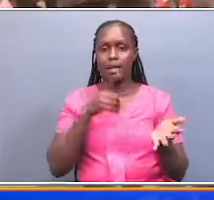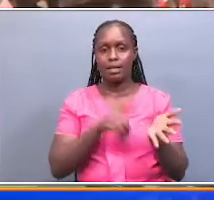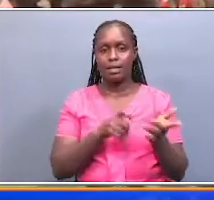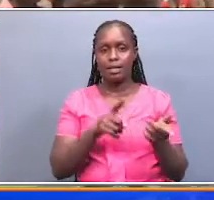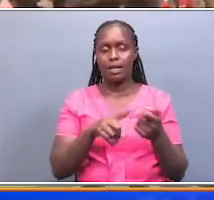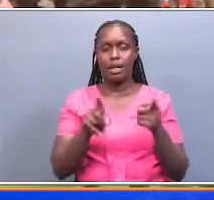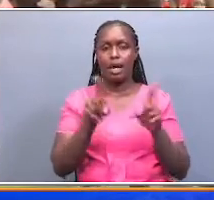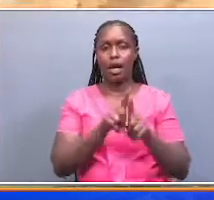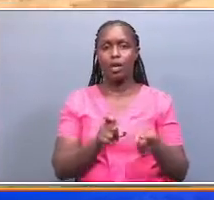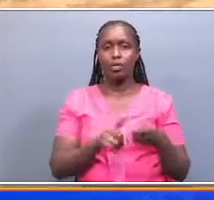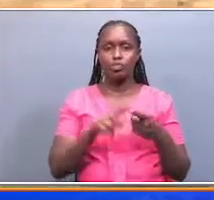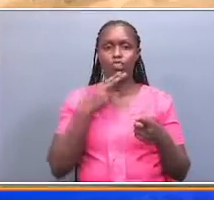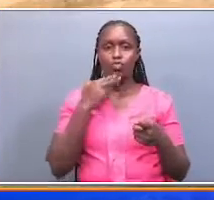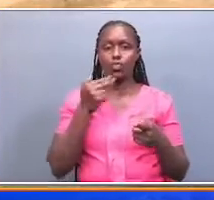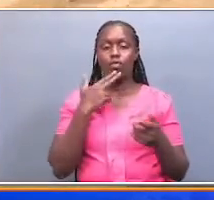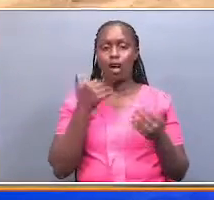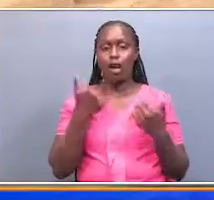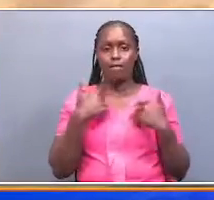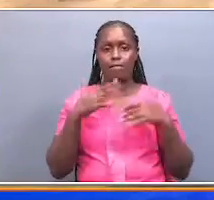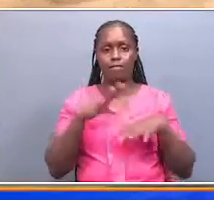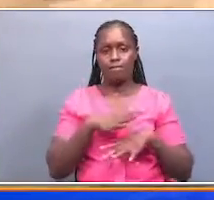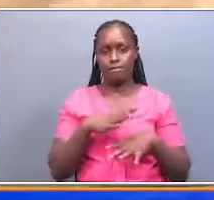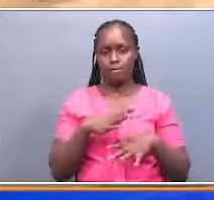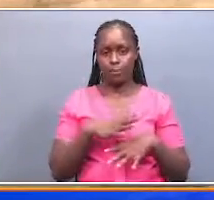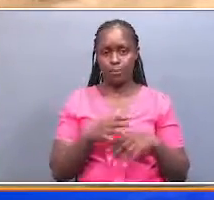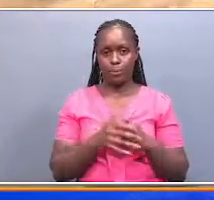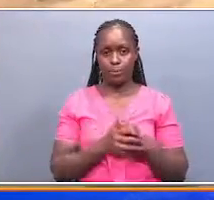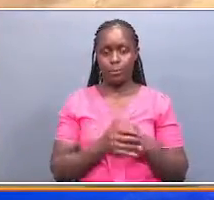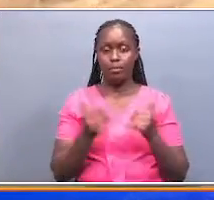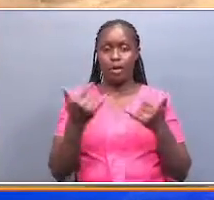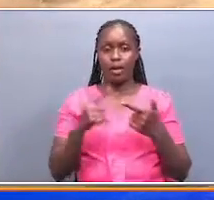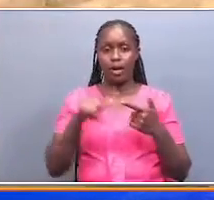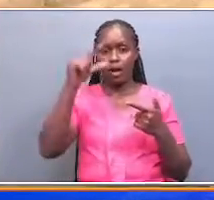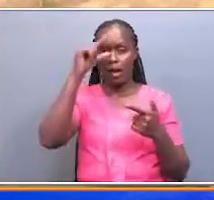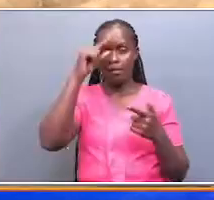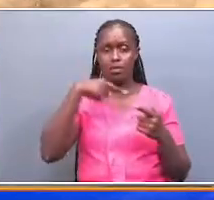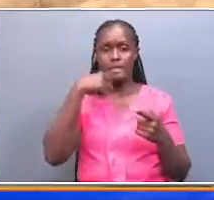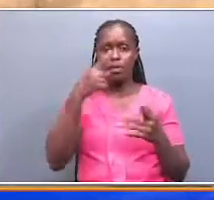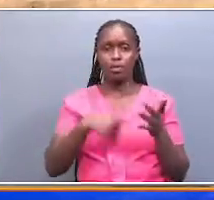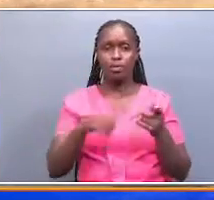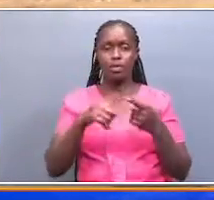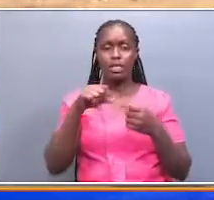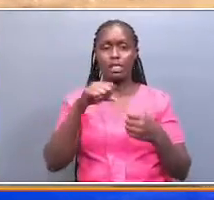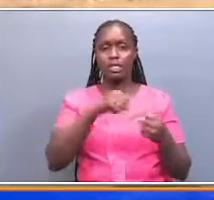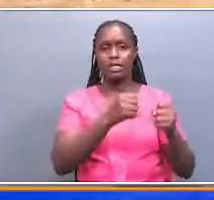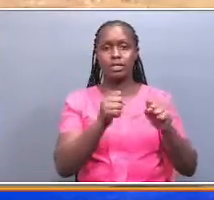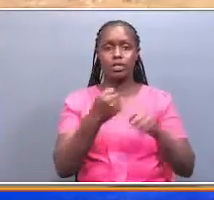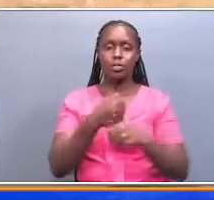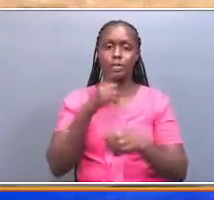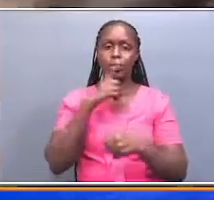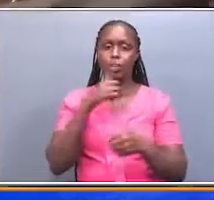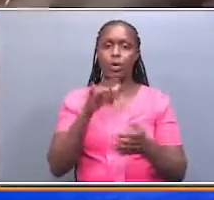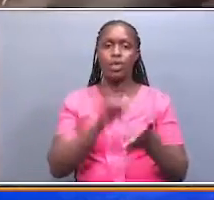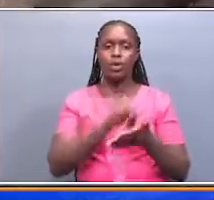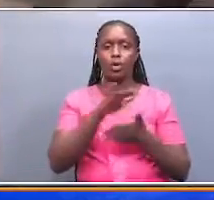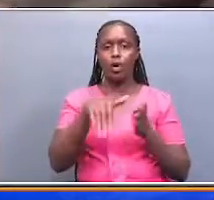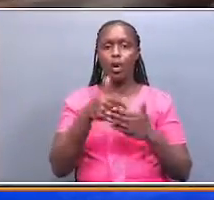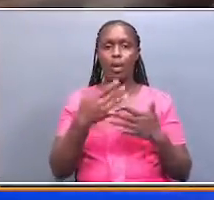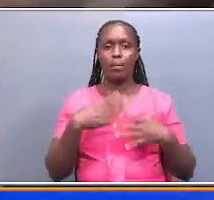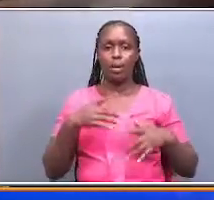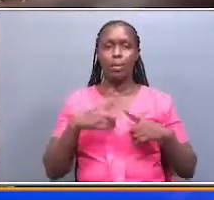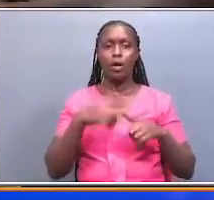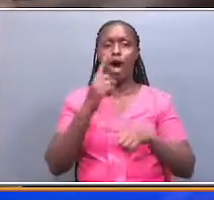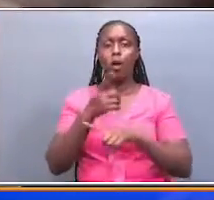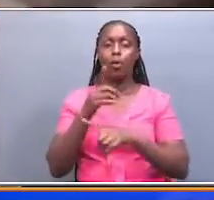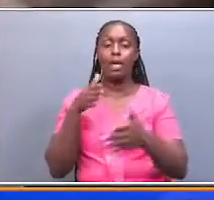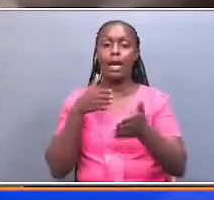hata na sukari, lete. This comes as the national government reiterated on its strategies that will ensure residents are cushioned against the